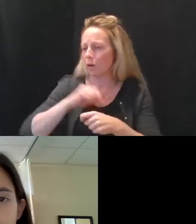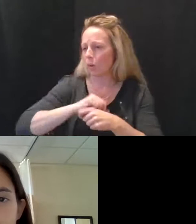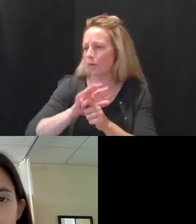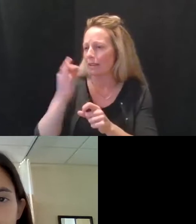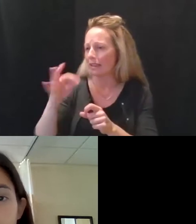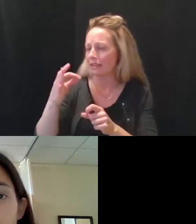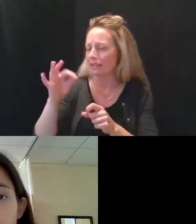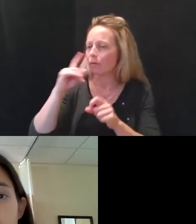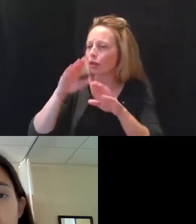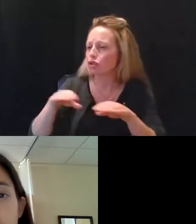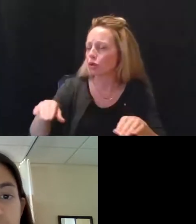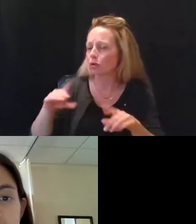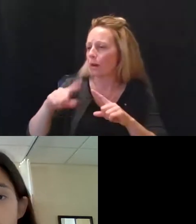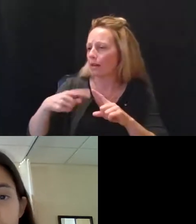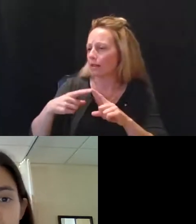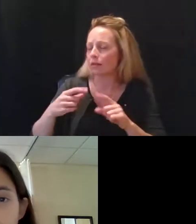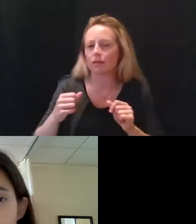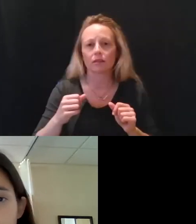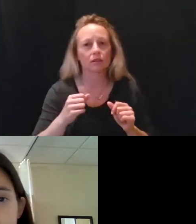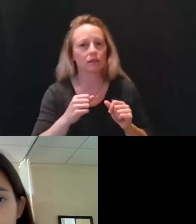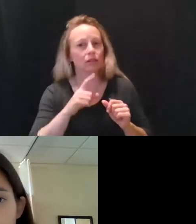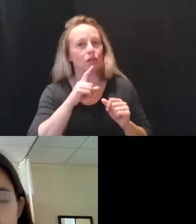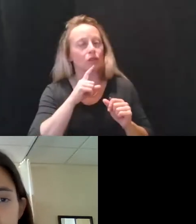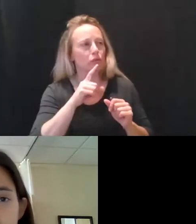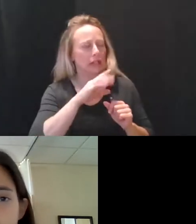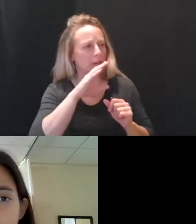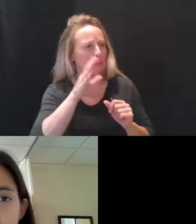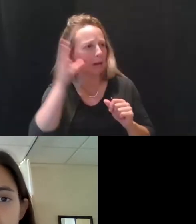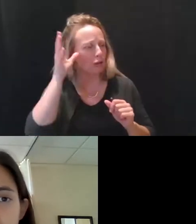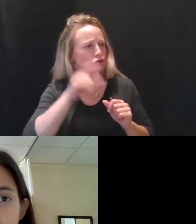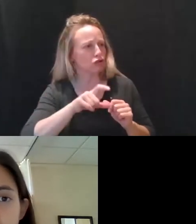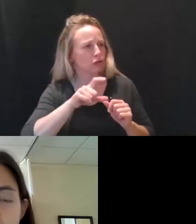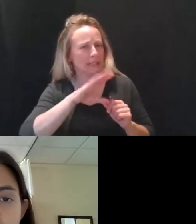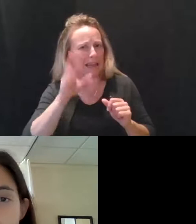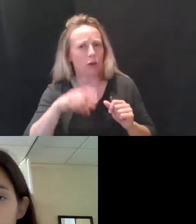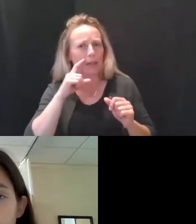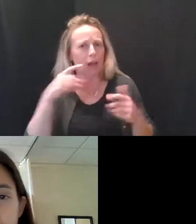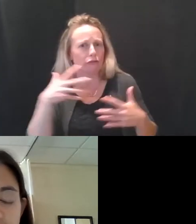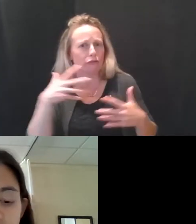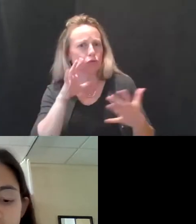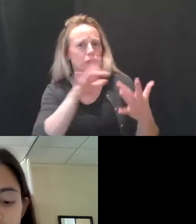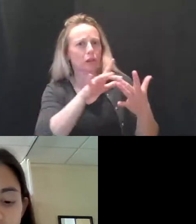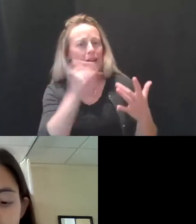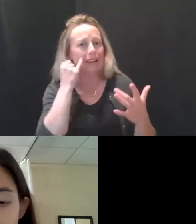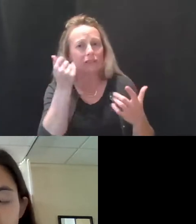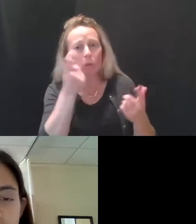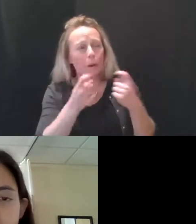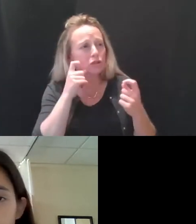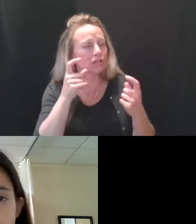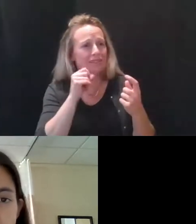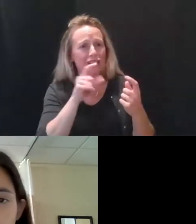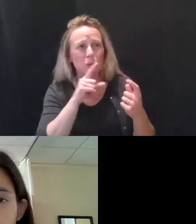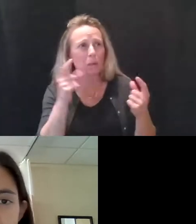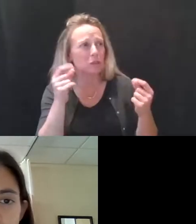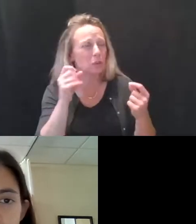child? So they should never be afraid to reach out. So if at any point they have questions, they're not sure what to do, they should